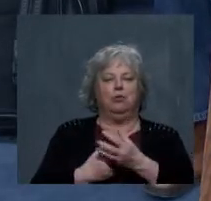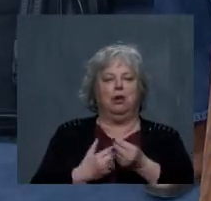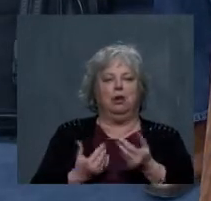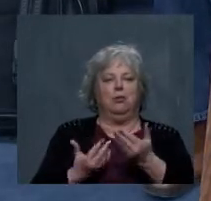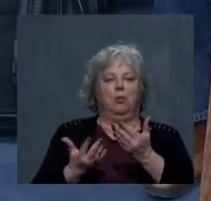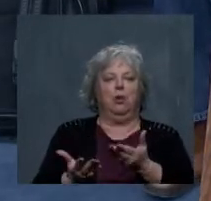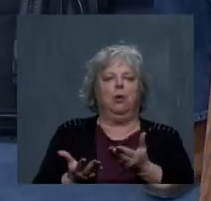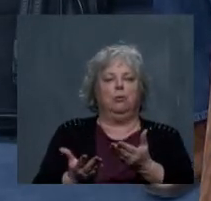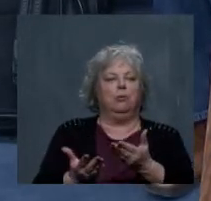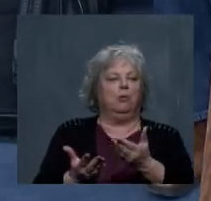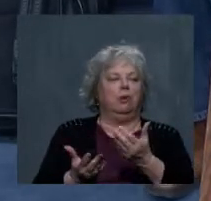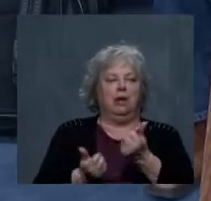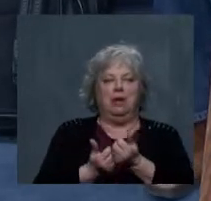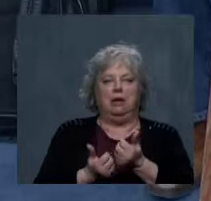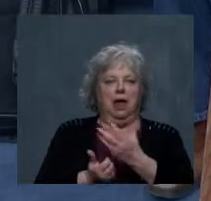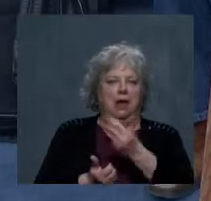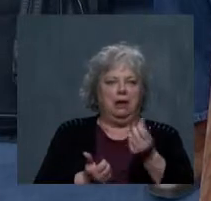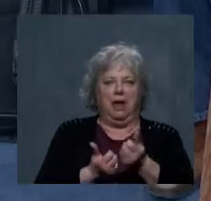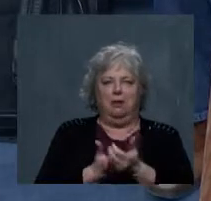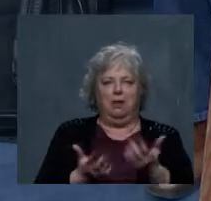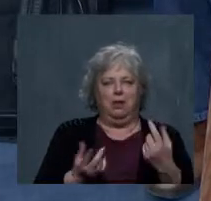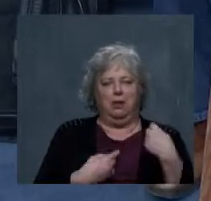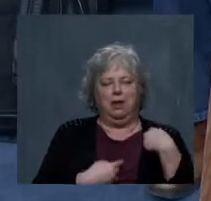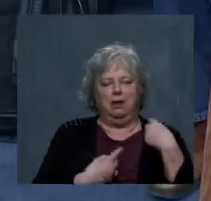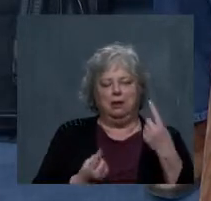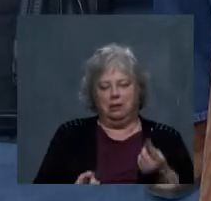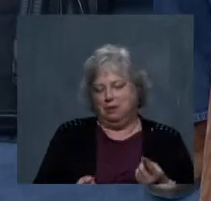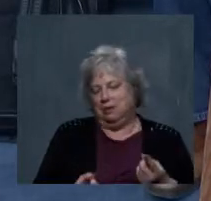proposal and all the everything